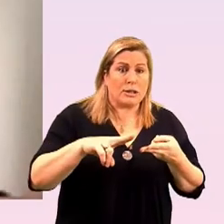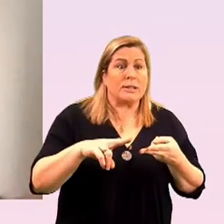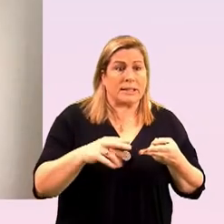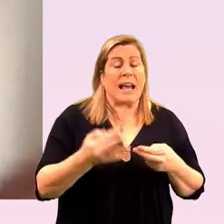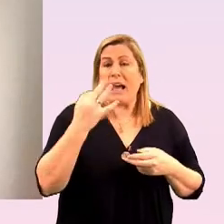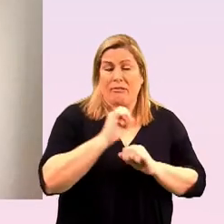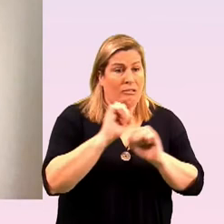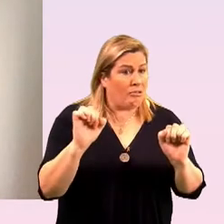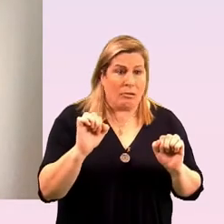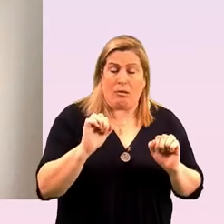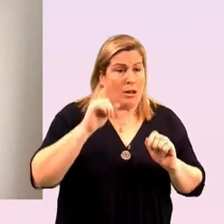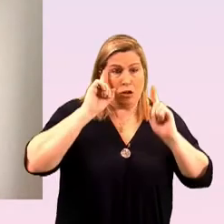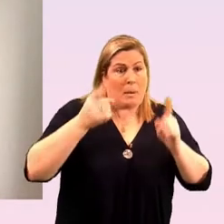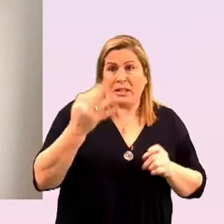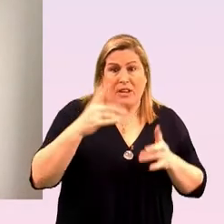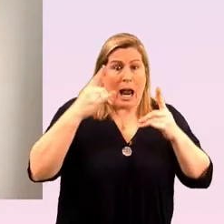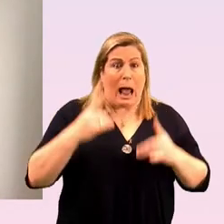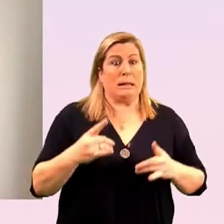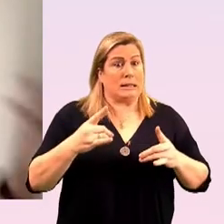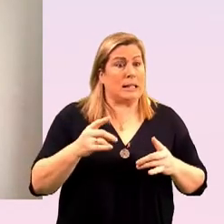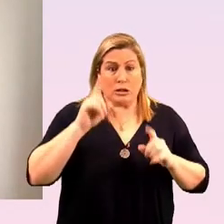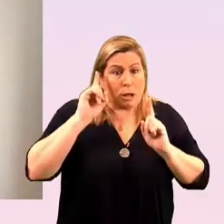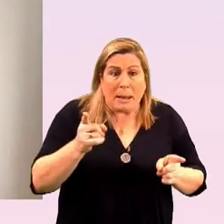all, regardless of their health status,